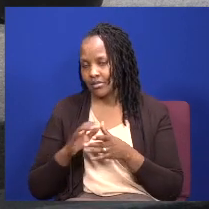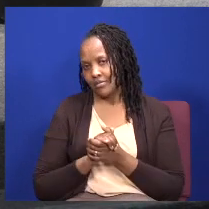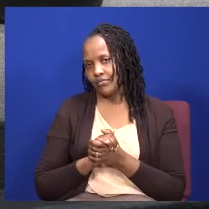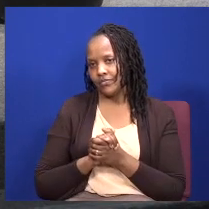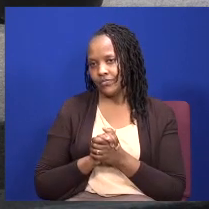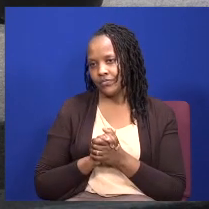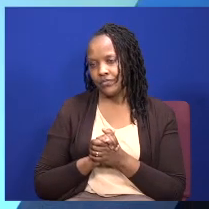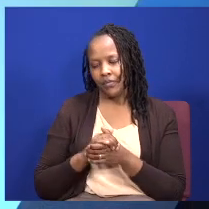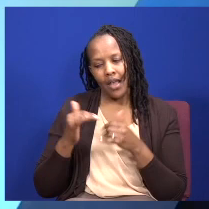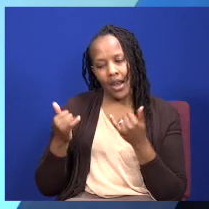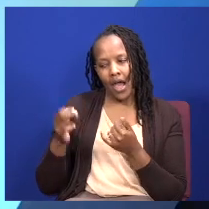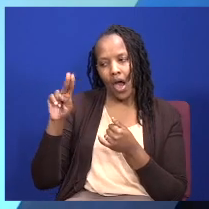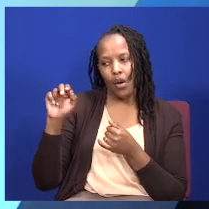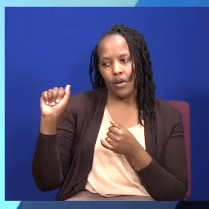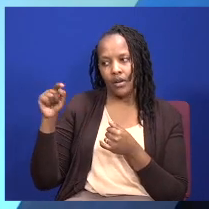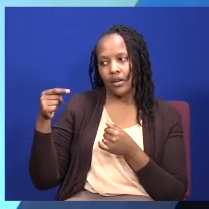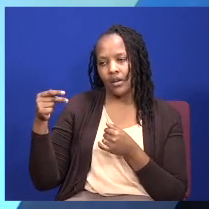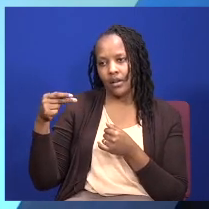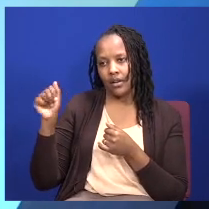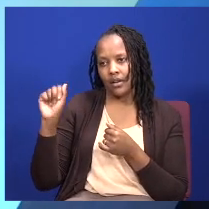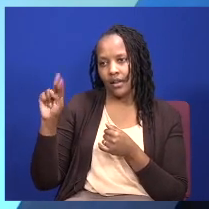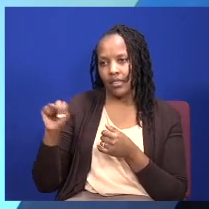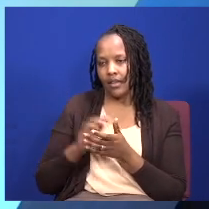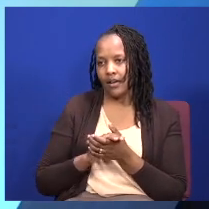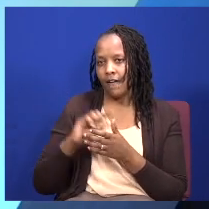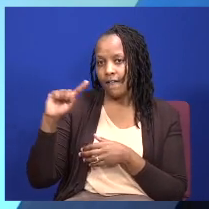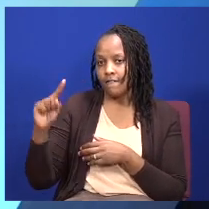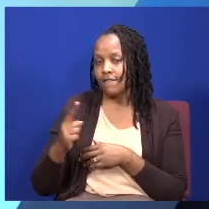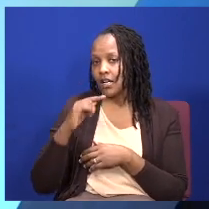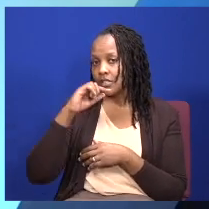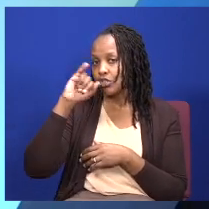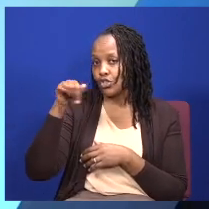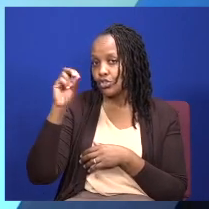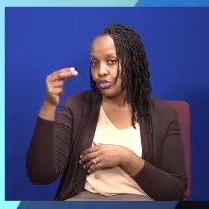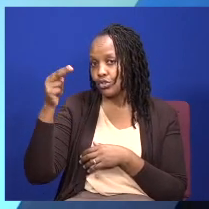Now, Nathan, read for us 1 John chapter 4, verse 4.